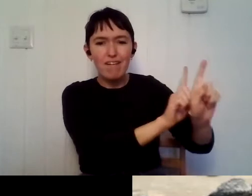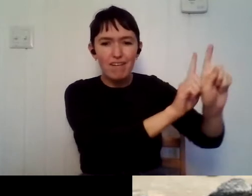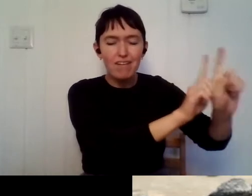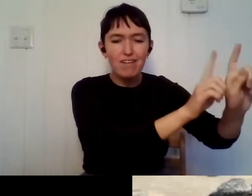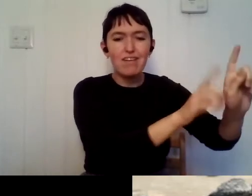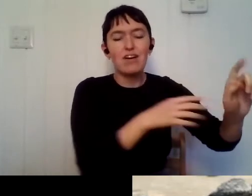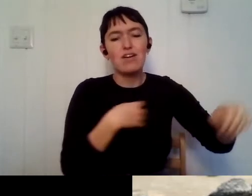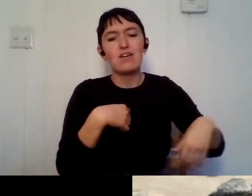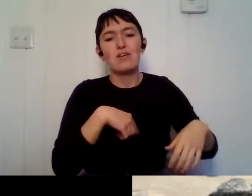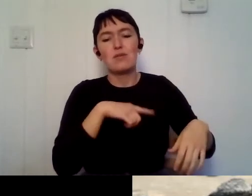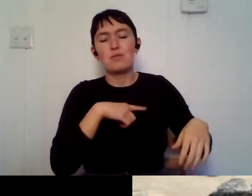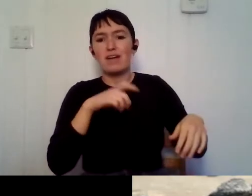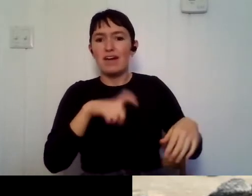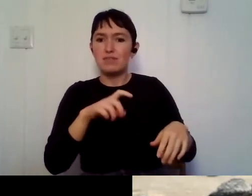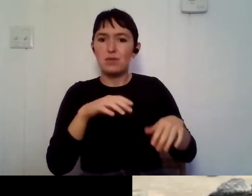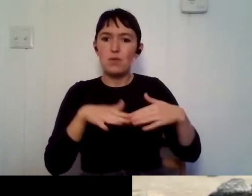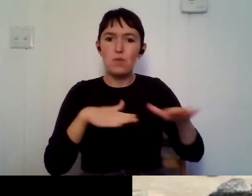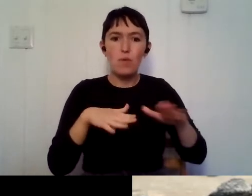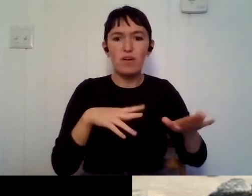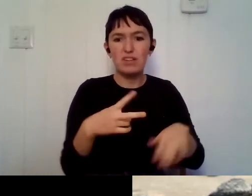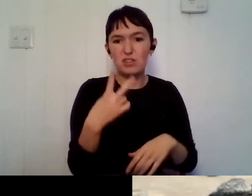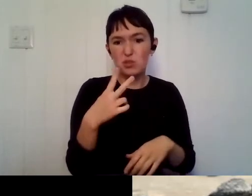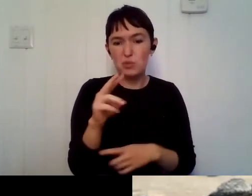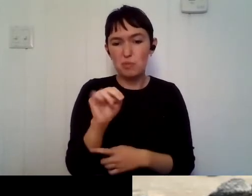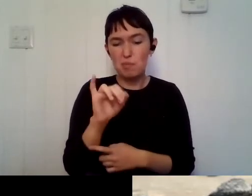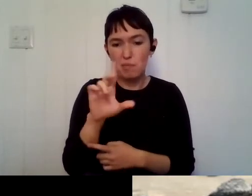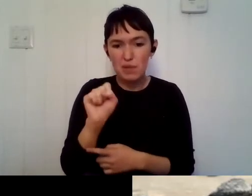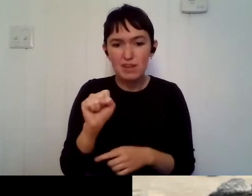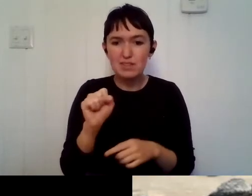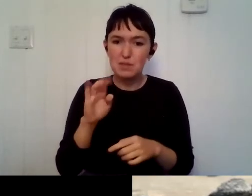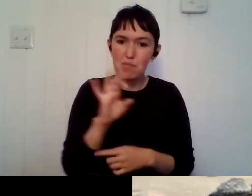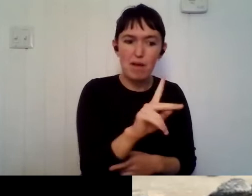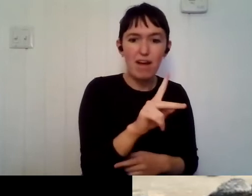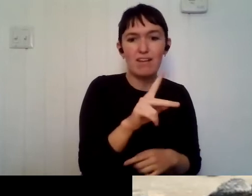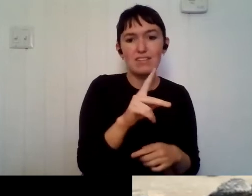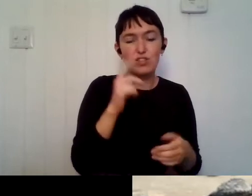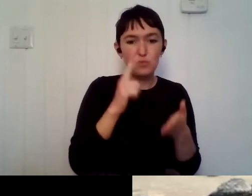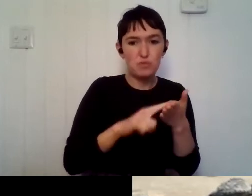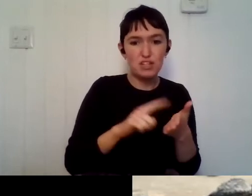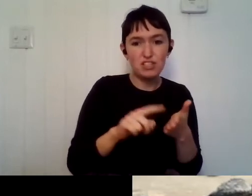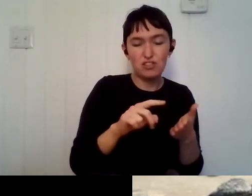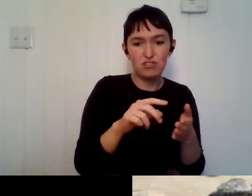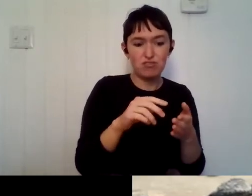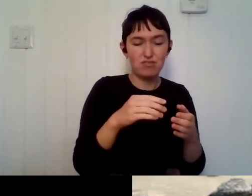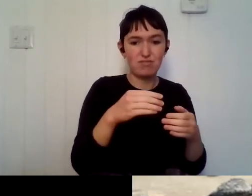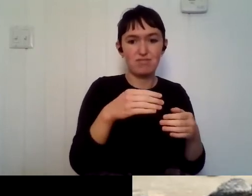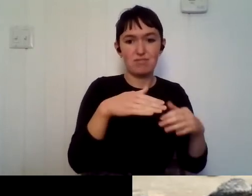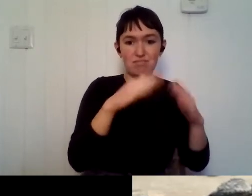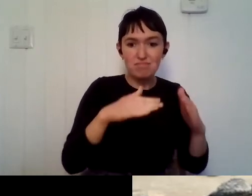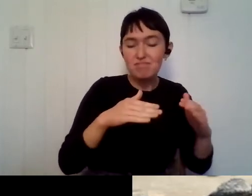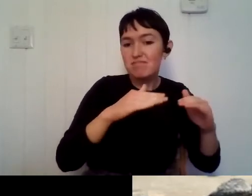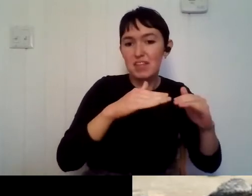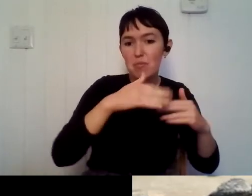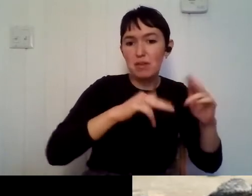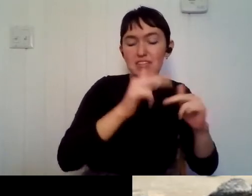a couple of miles, like back down to the research station. And like, couldn't see because the rain was coming flight sideways and our headlamp, I